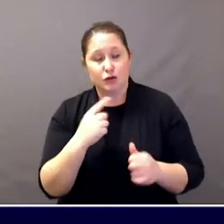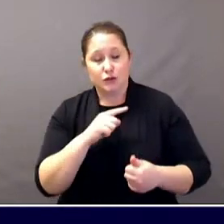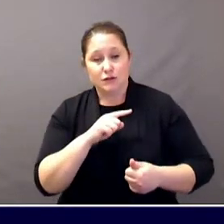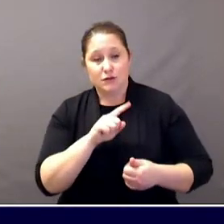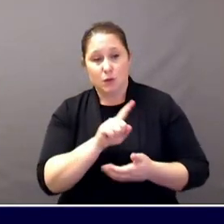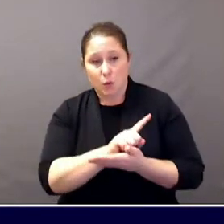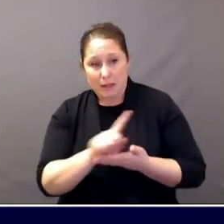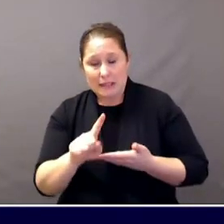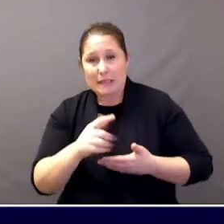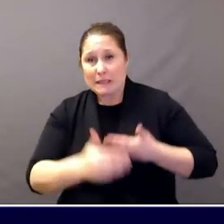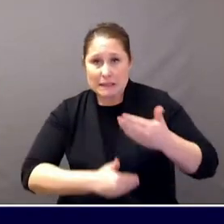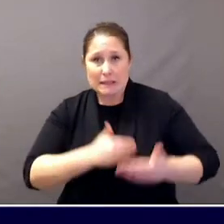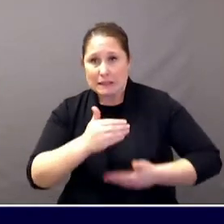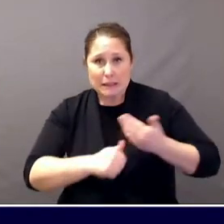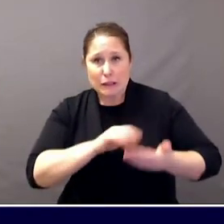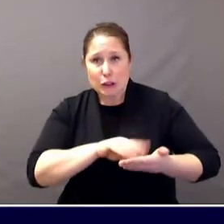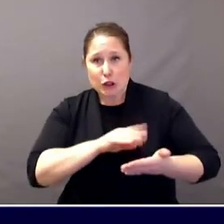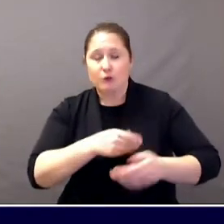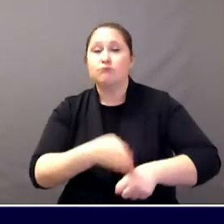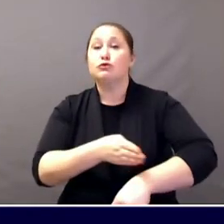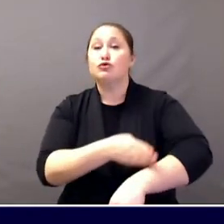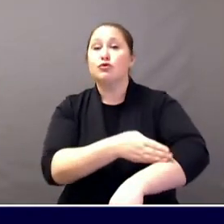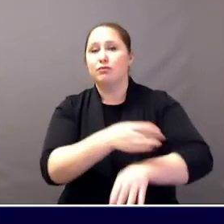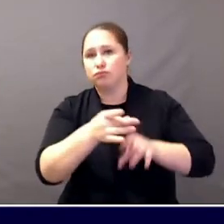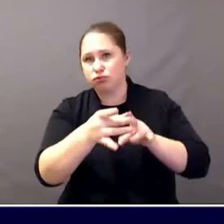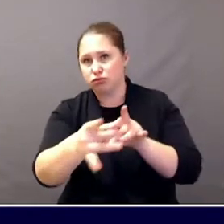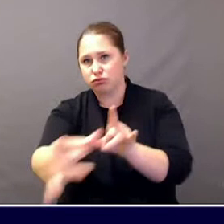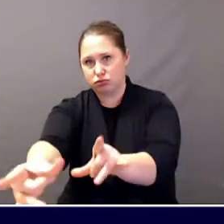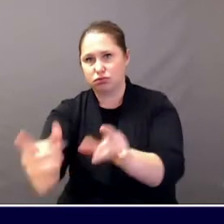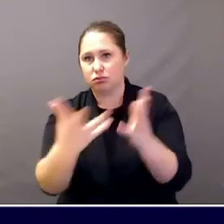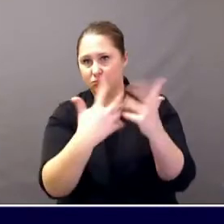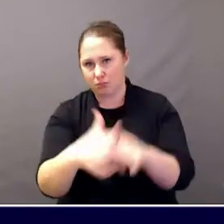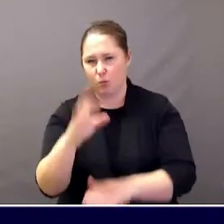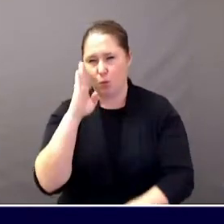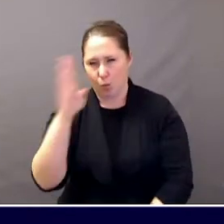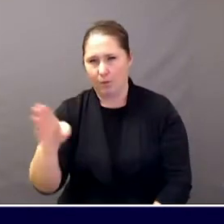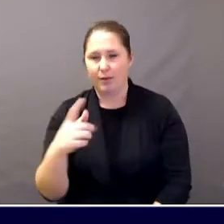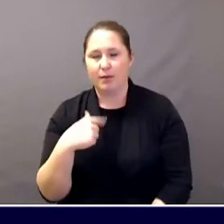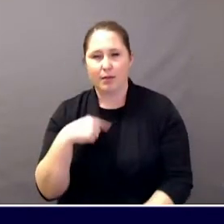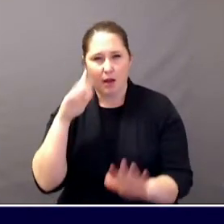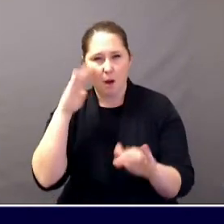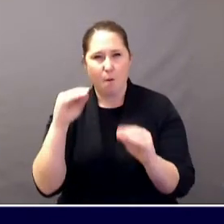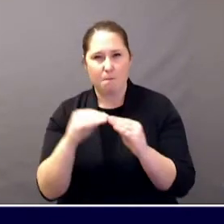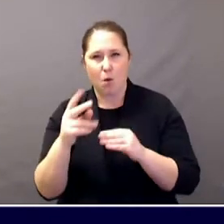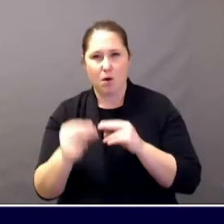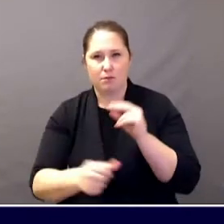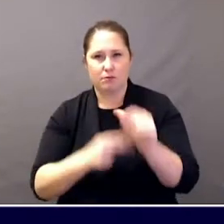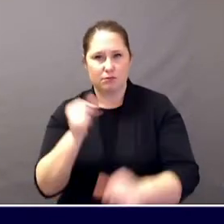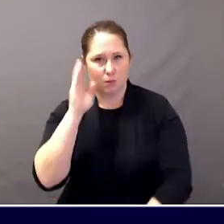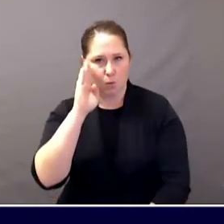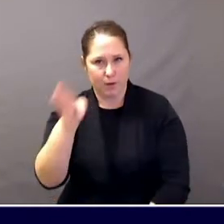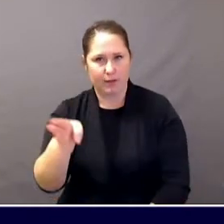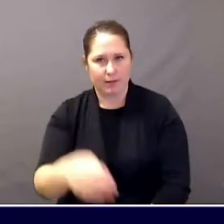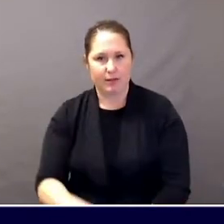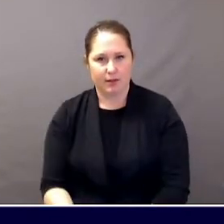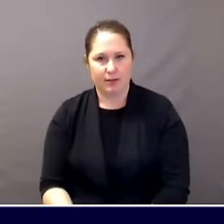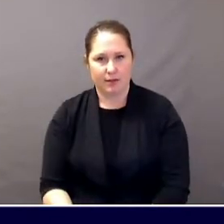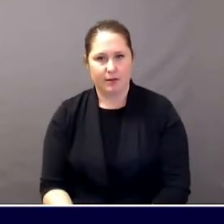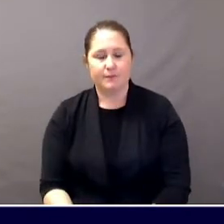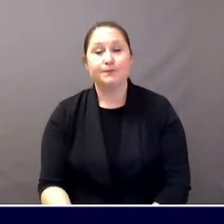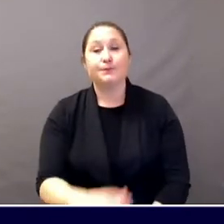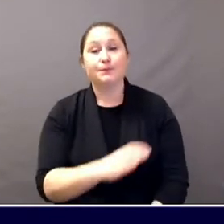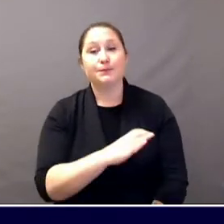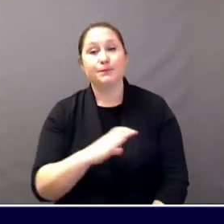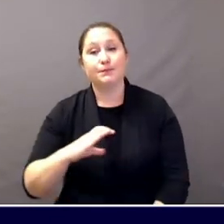on the part of CVS and Walgreens have been worked out, we'll continue to see acceleration. And I'll only add that we are working